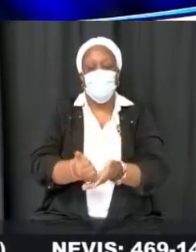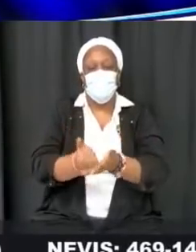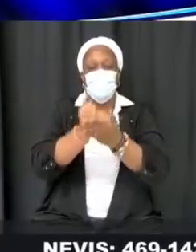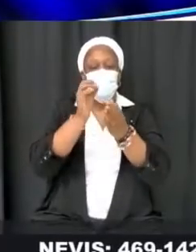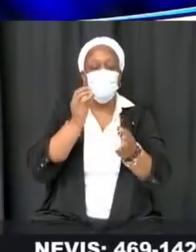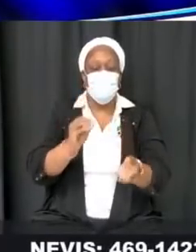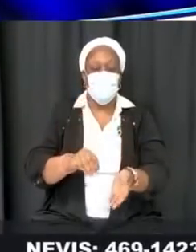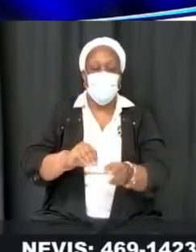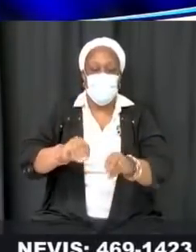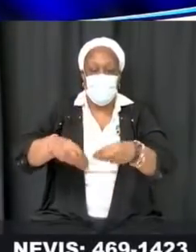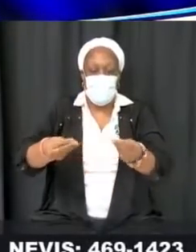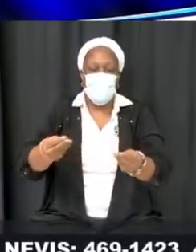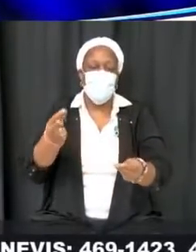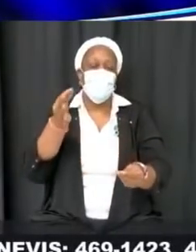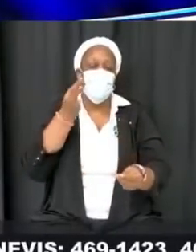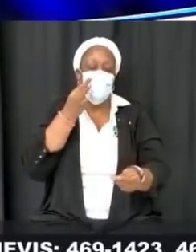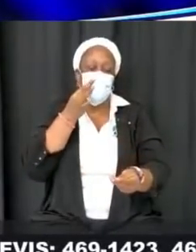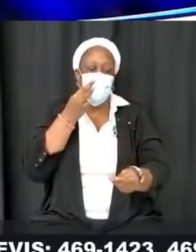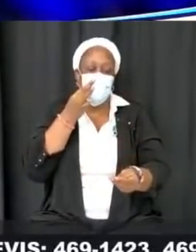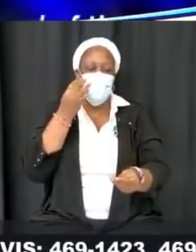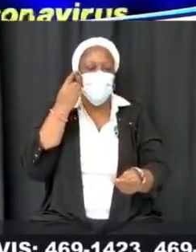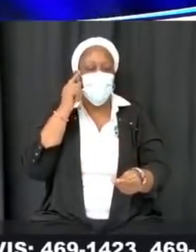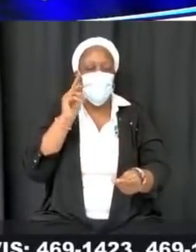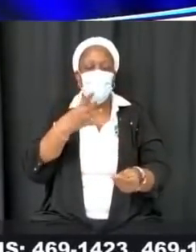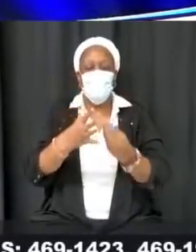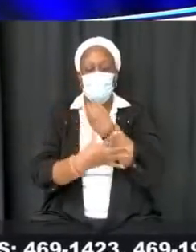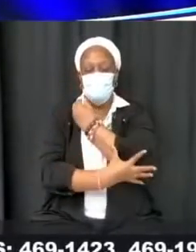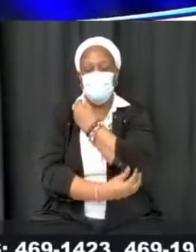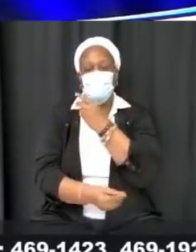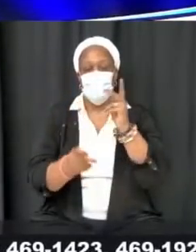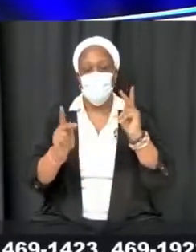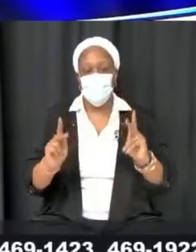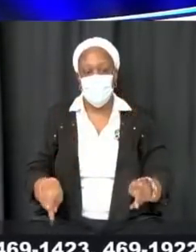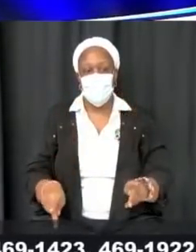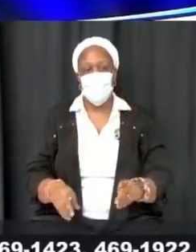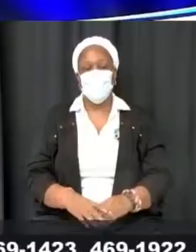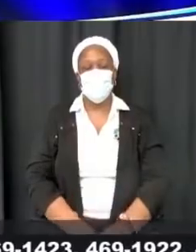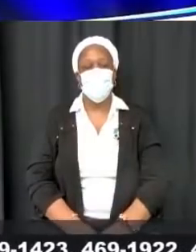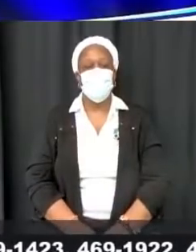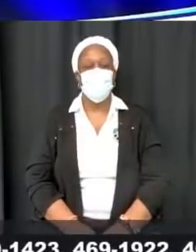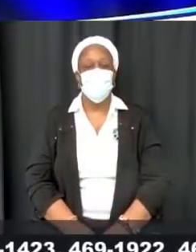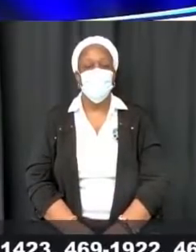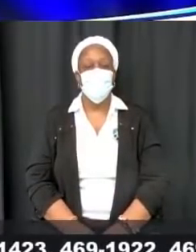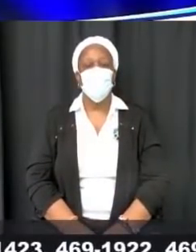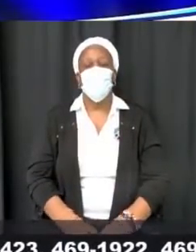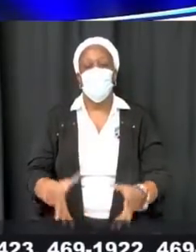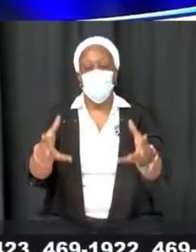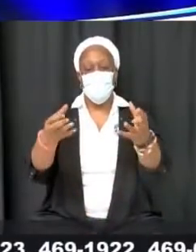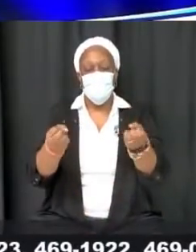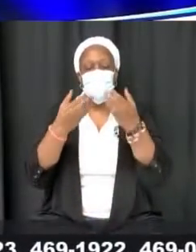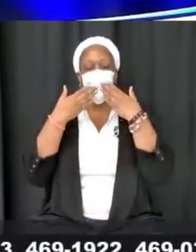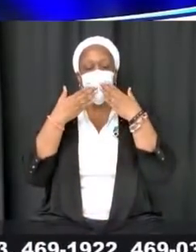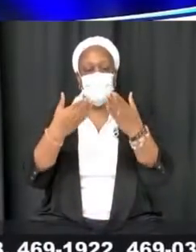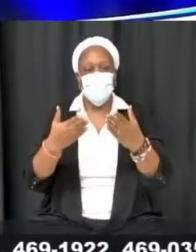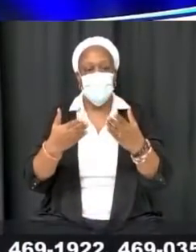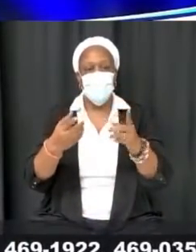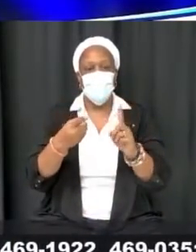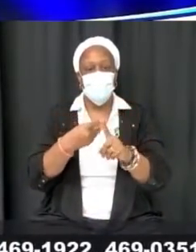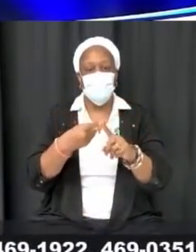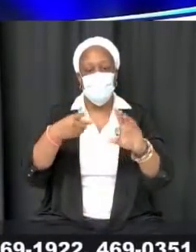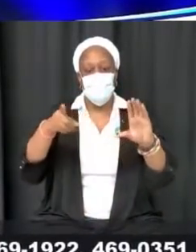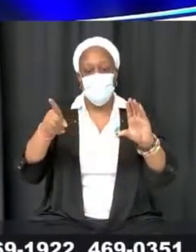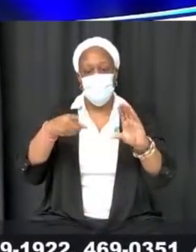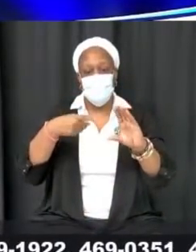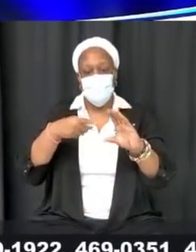acknowledges the continuous corporate support by Flow, Digicel, and the Cable for